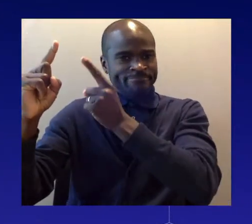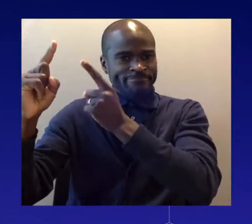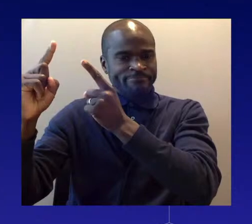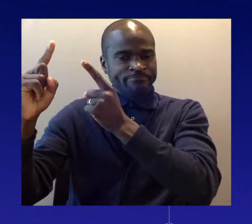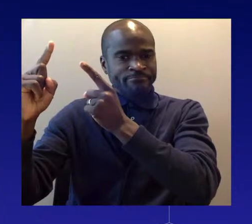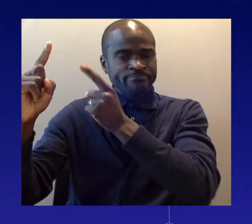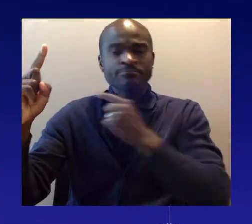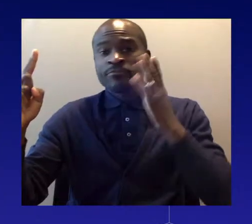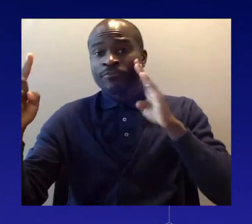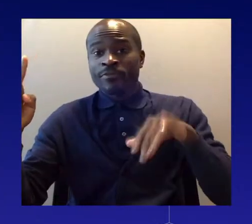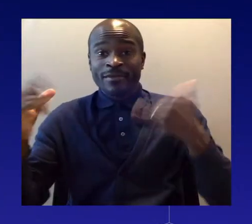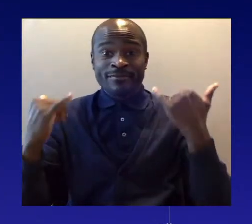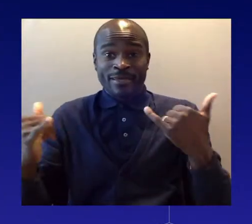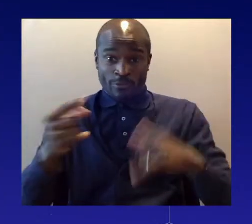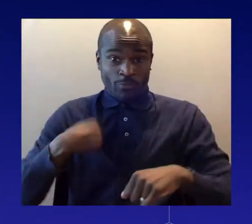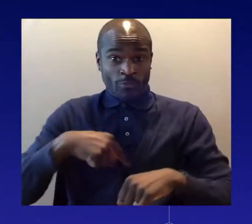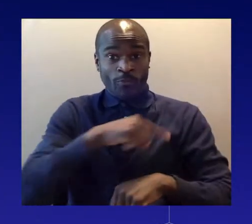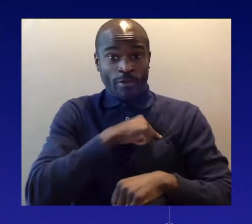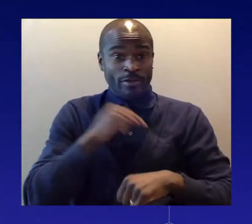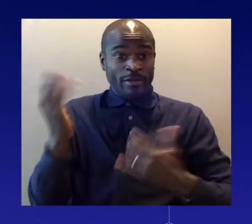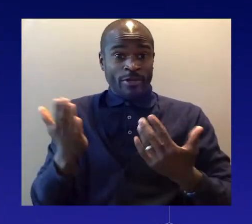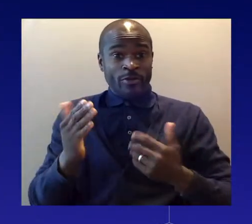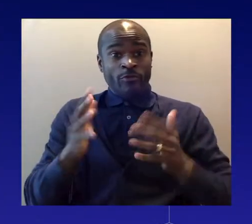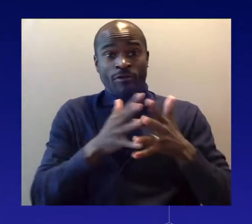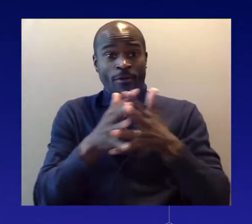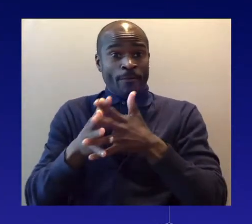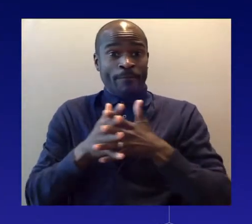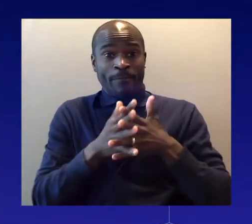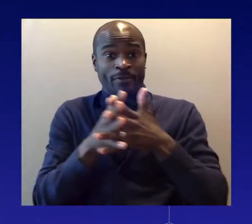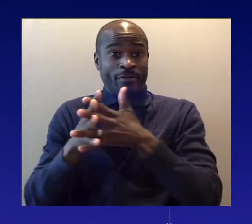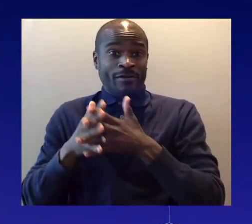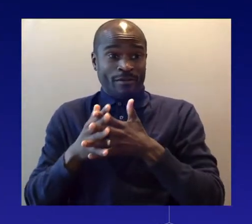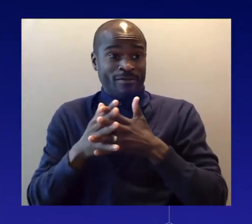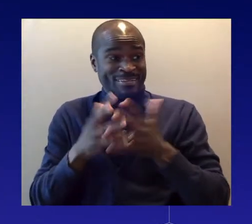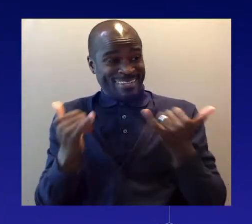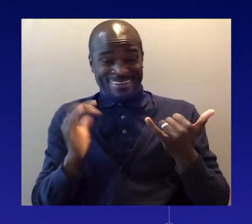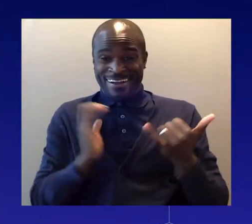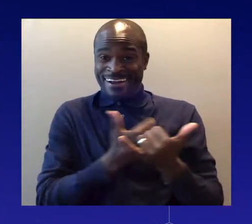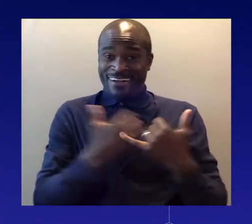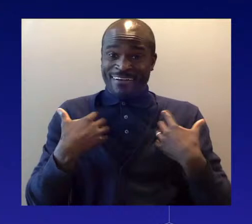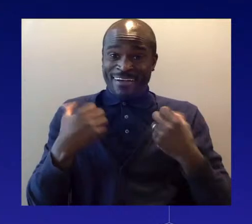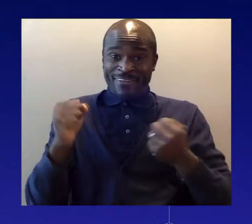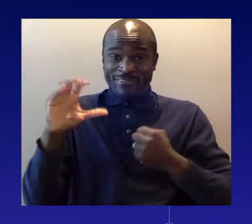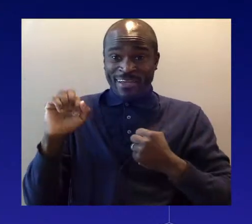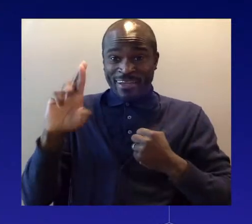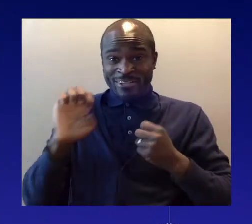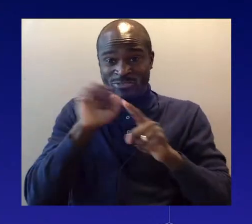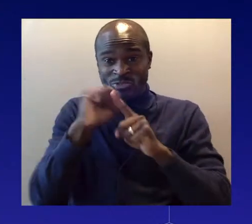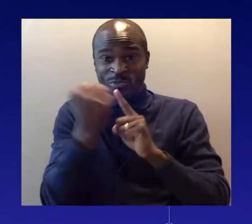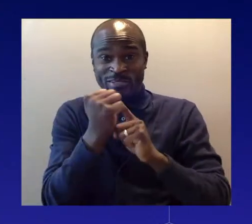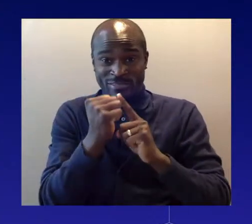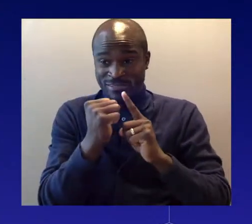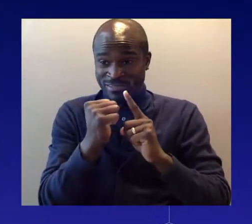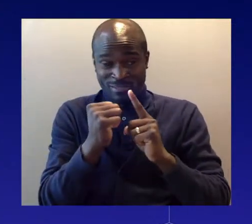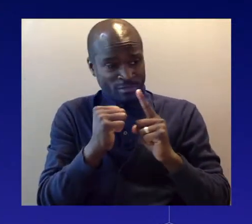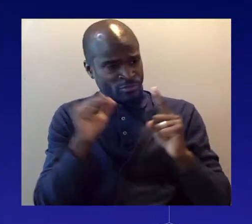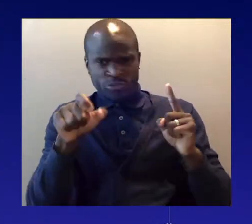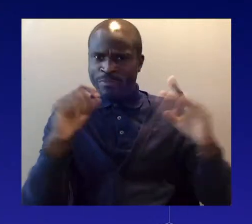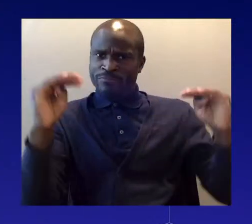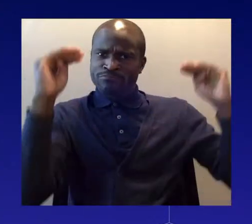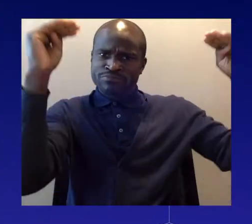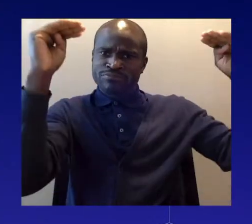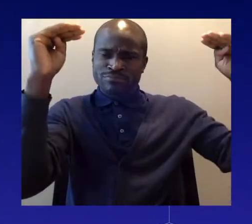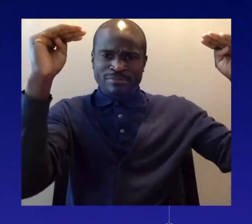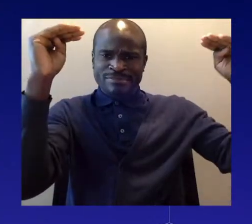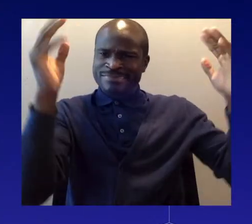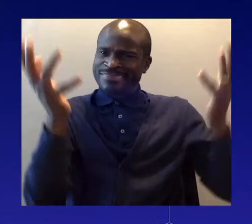richest country in the world. That's true across our country, and it is especially true in our minority communities, in our ethnic